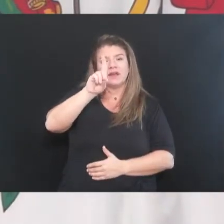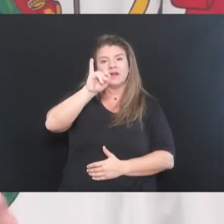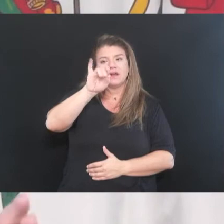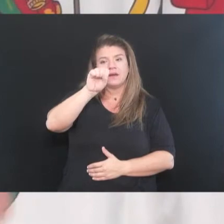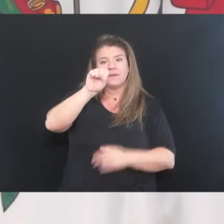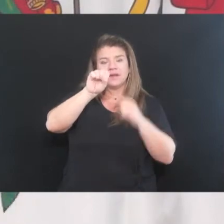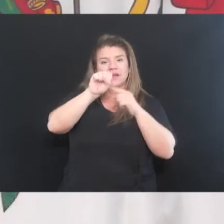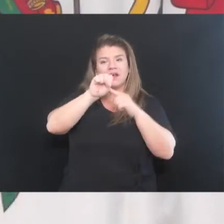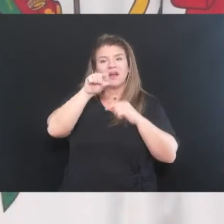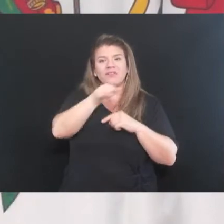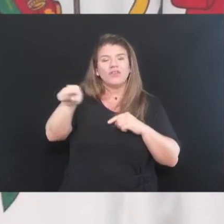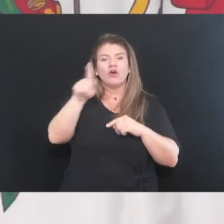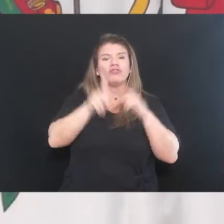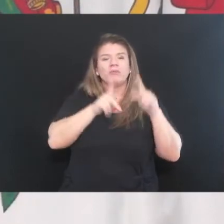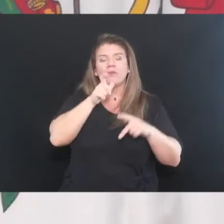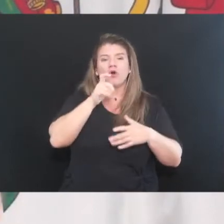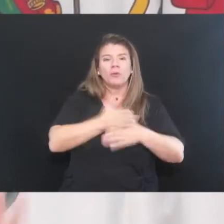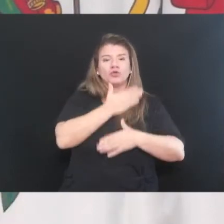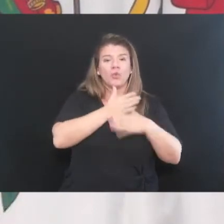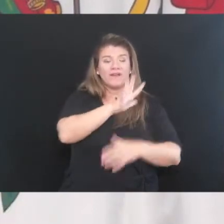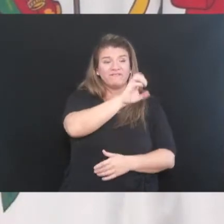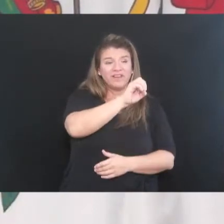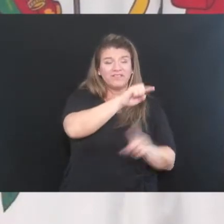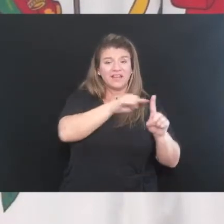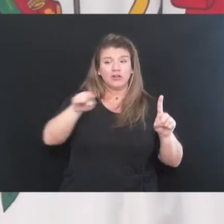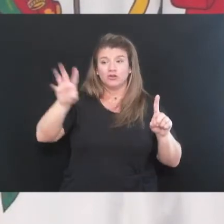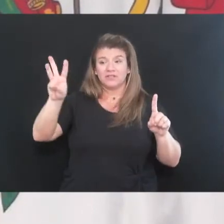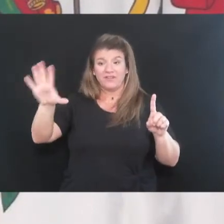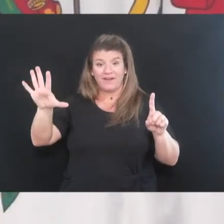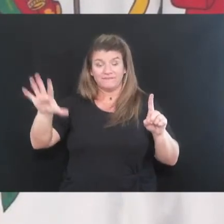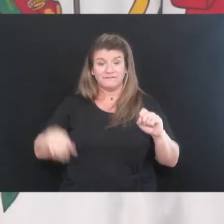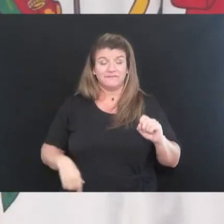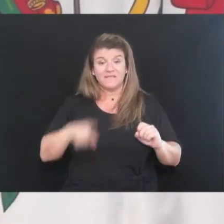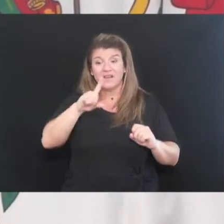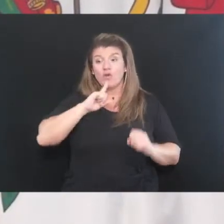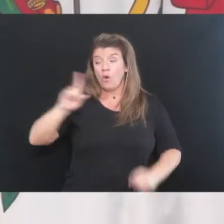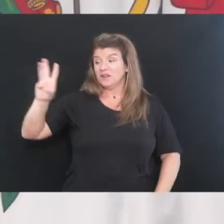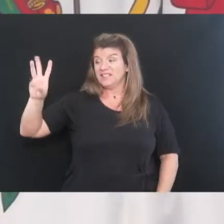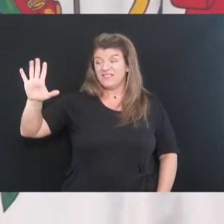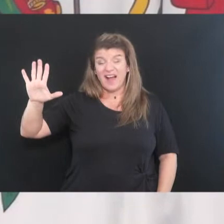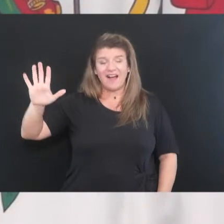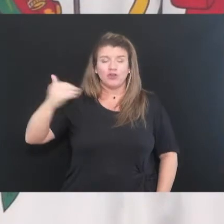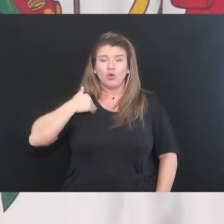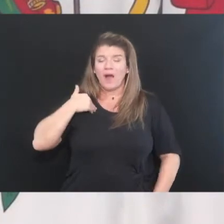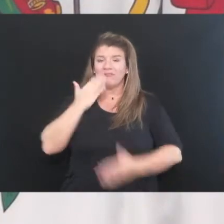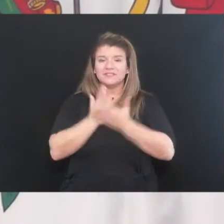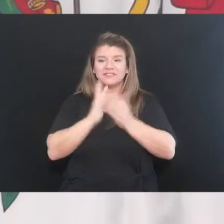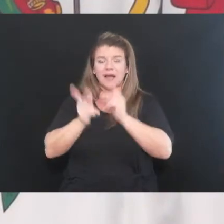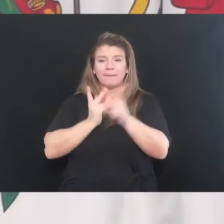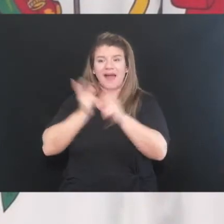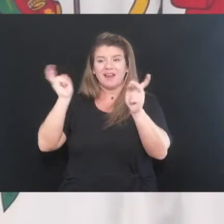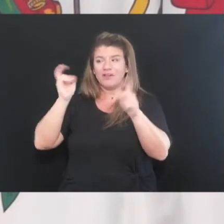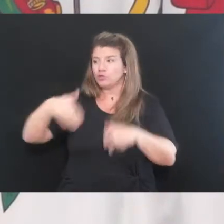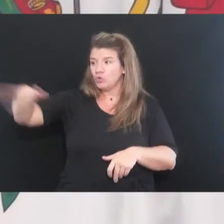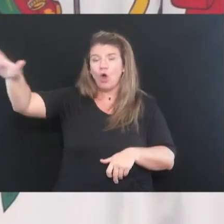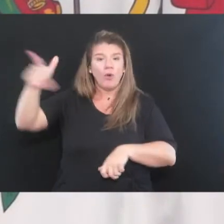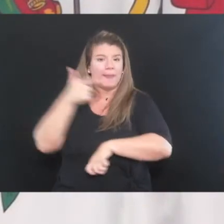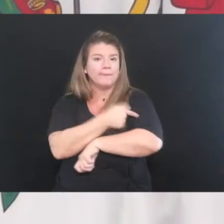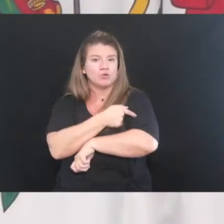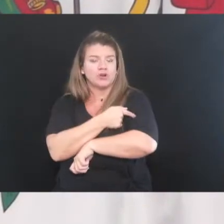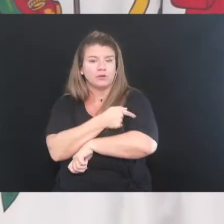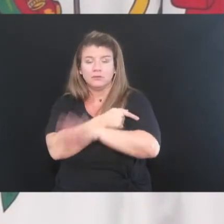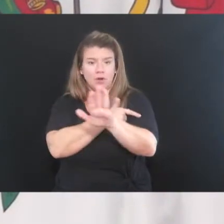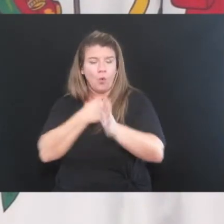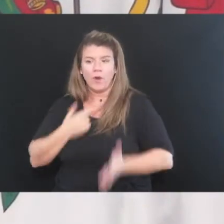between 50 and 65. If you're 65 and you have some kind of issue and everything, you can go on and get your booster shot, and we